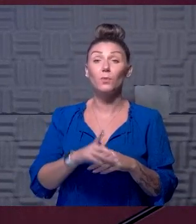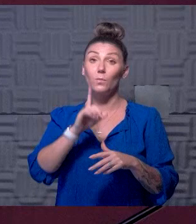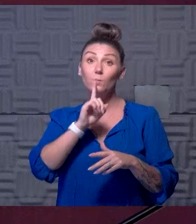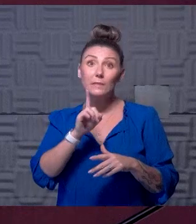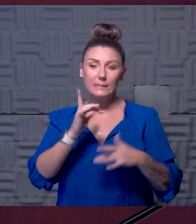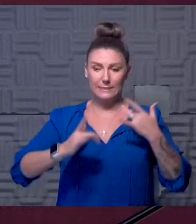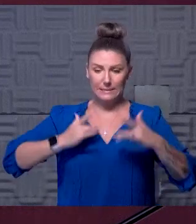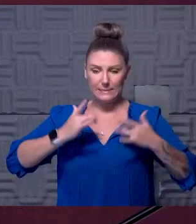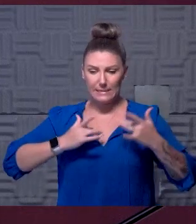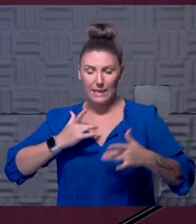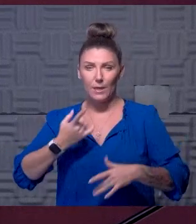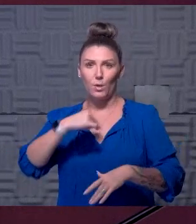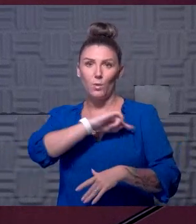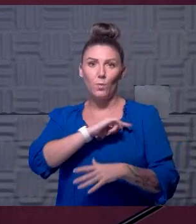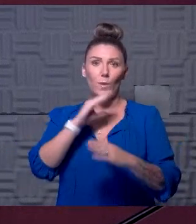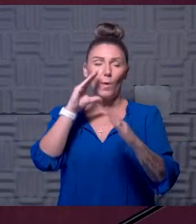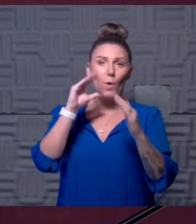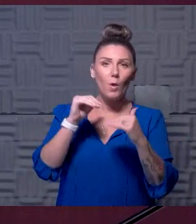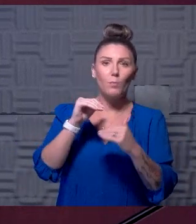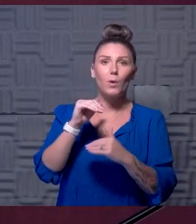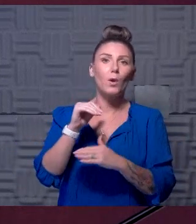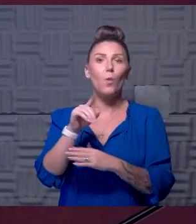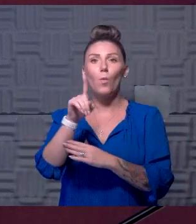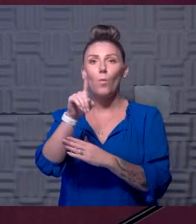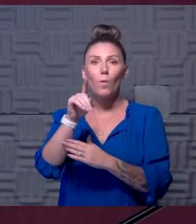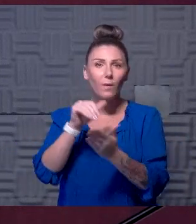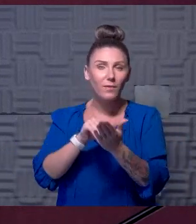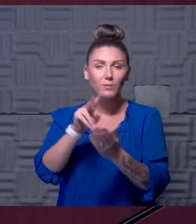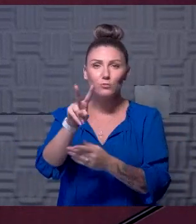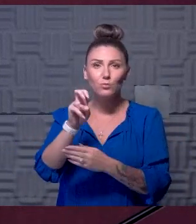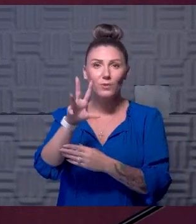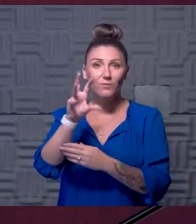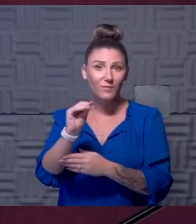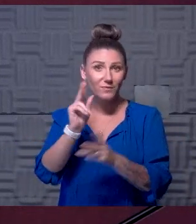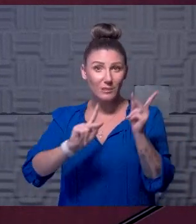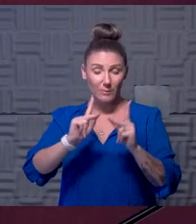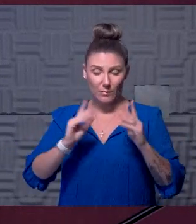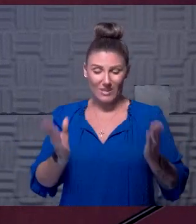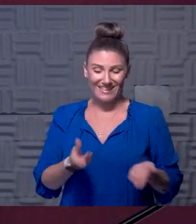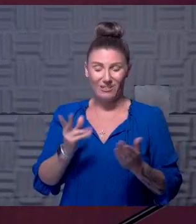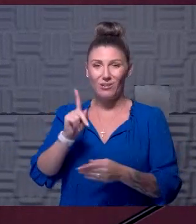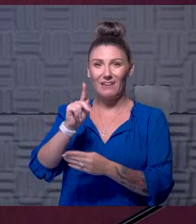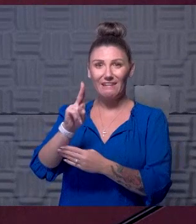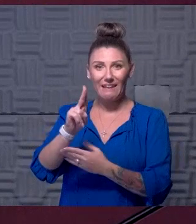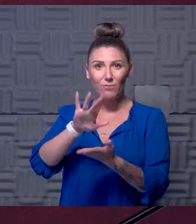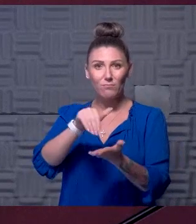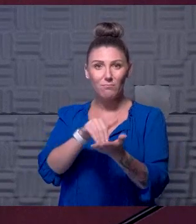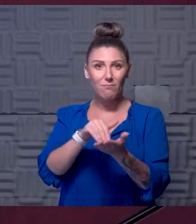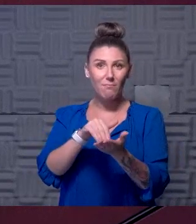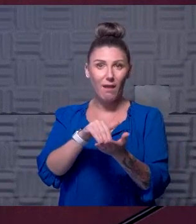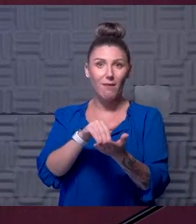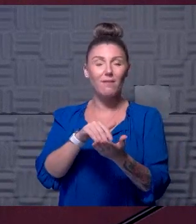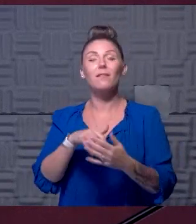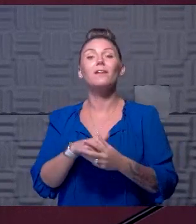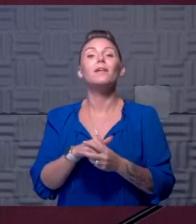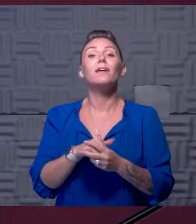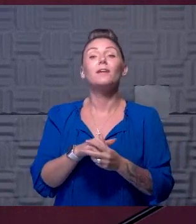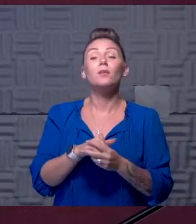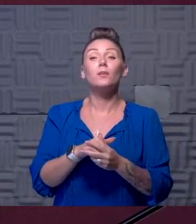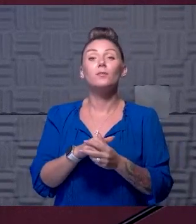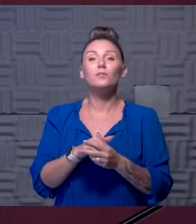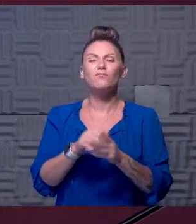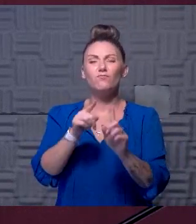We aim to enroll 1,250 individuals here at KU Medical Center across 5 different